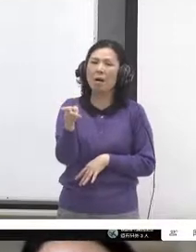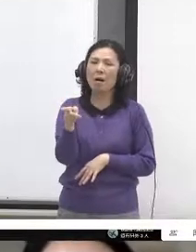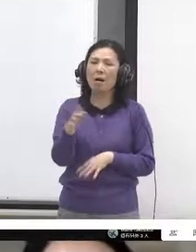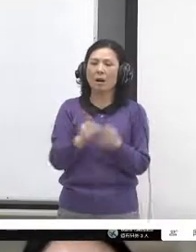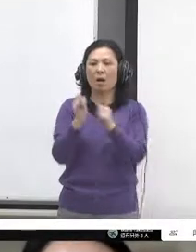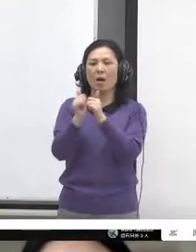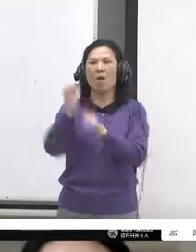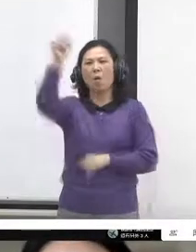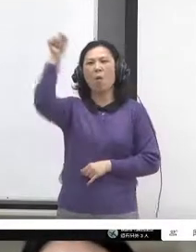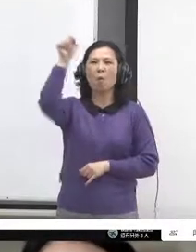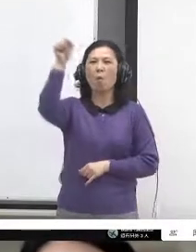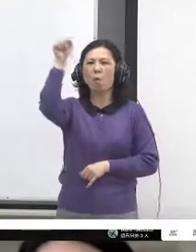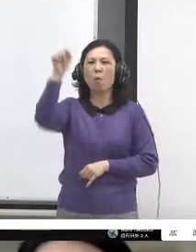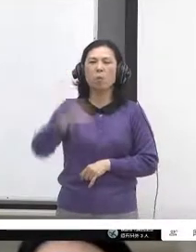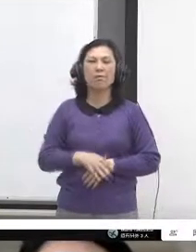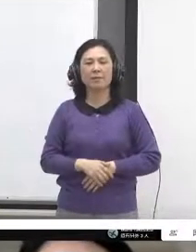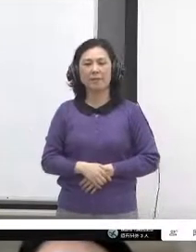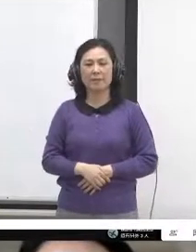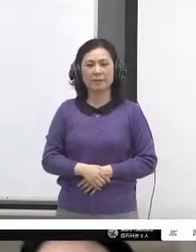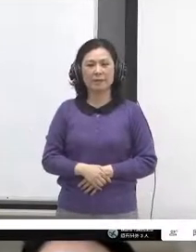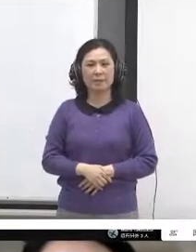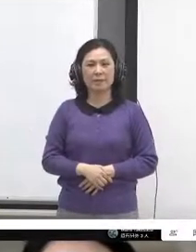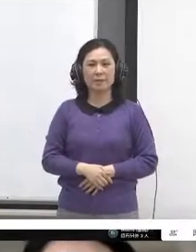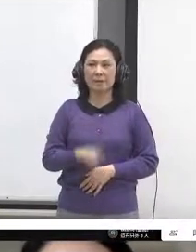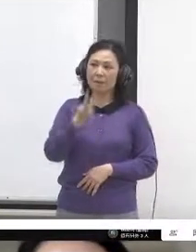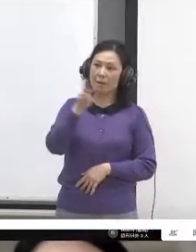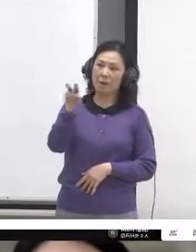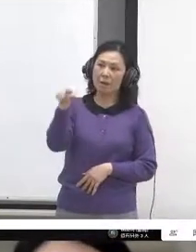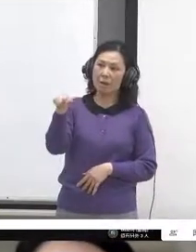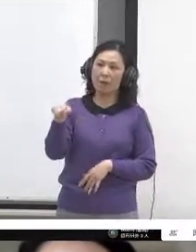progress. It's a civic hacking